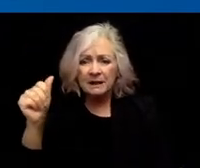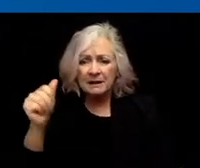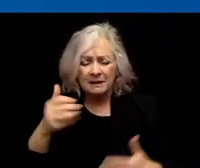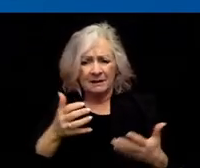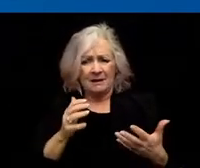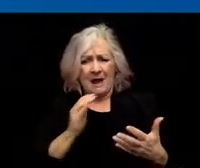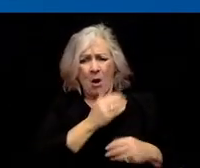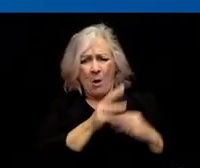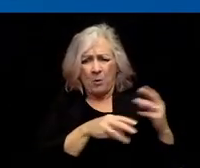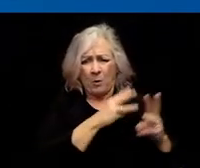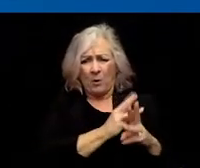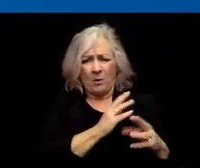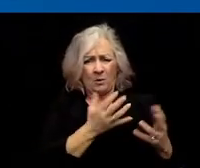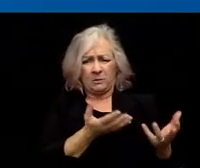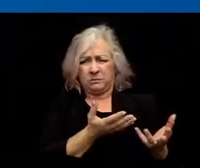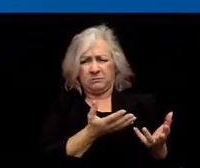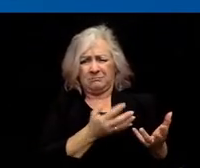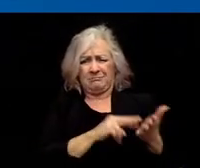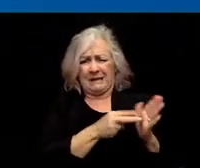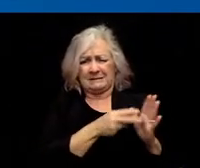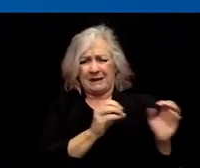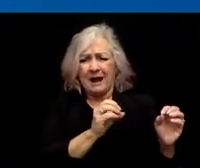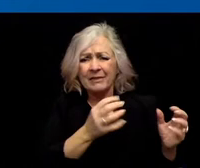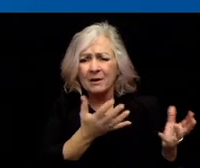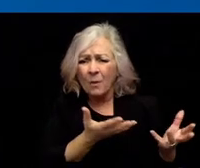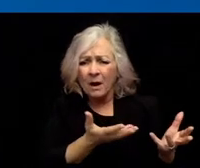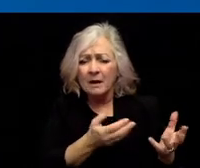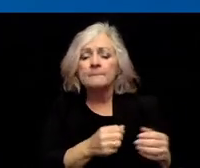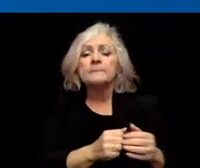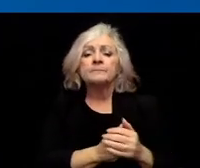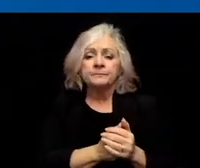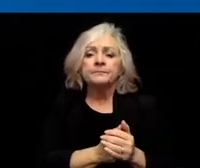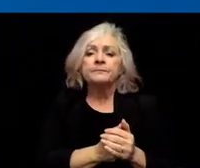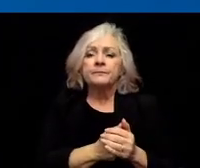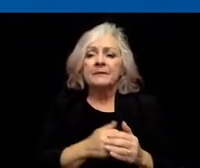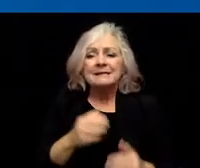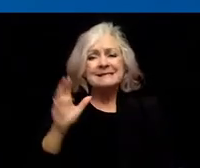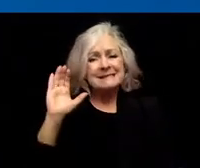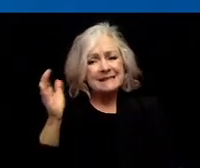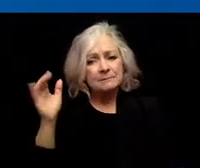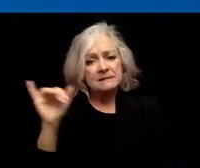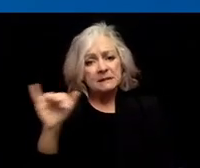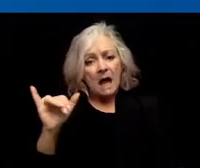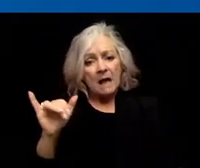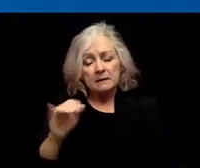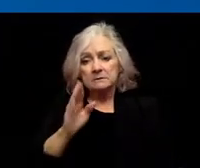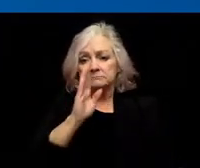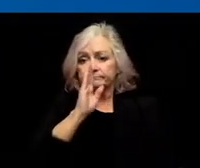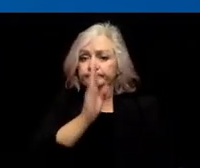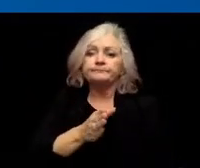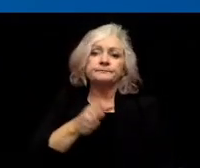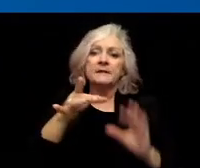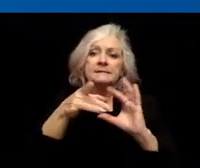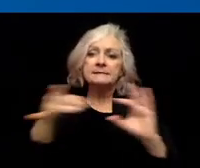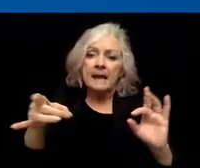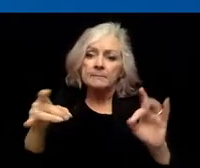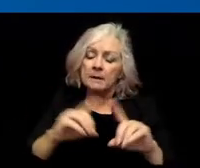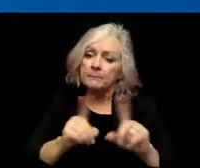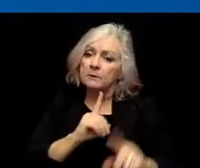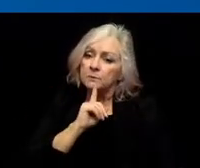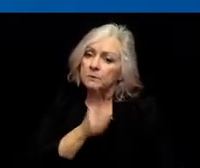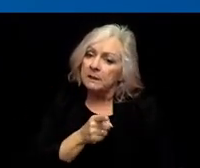we, or help them help themselves? And so I think that, you know, it sounds like a straightforward statement. I think of it as a very profound